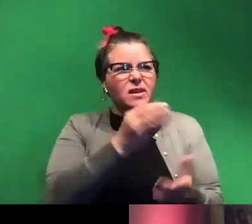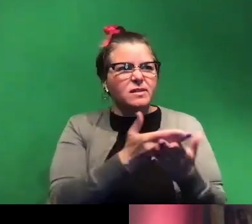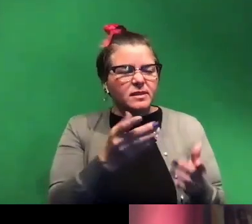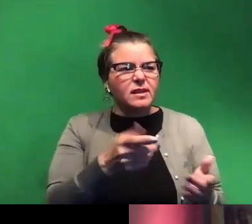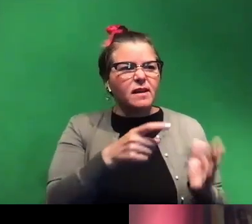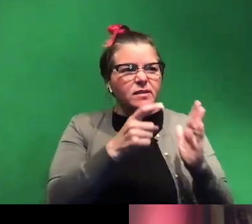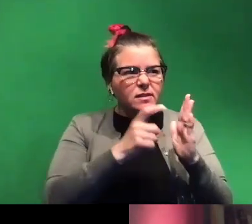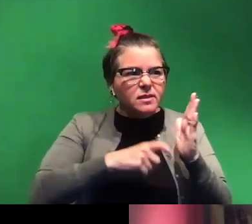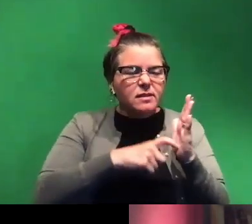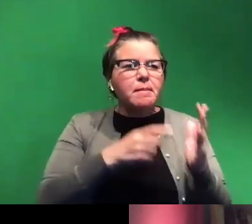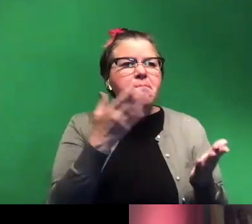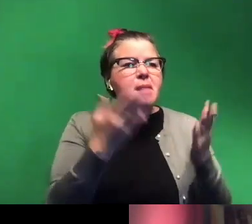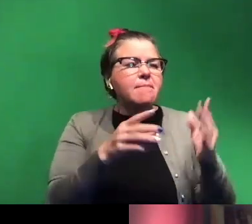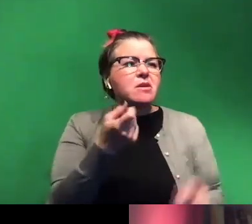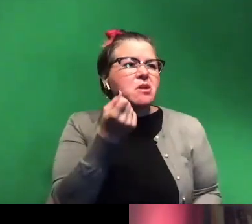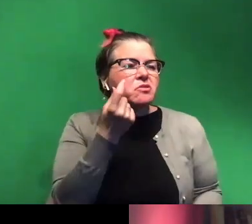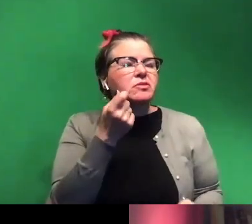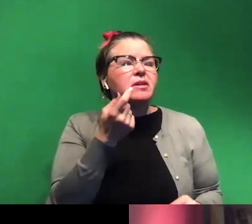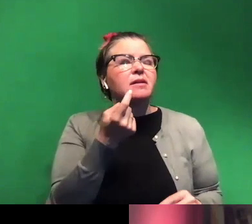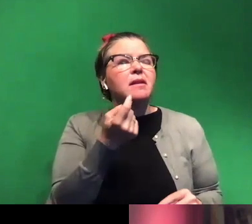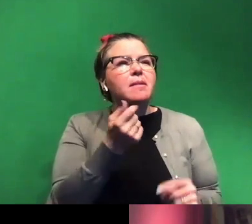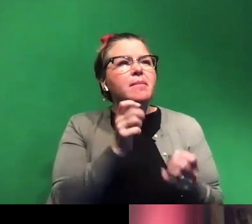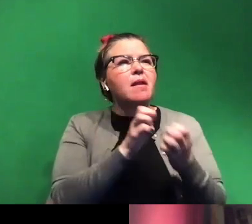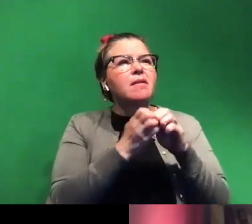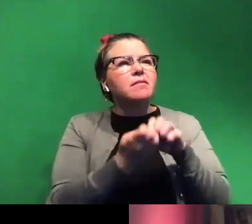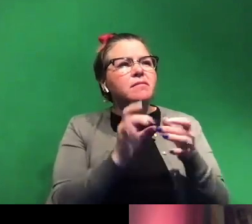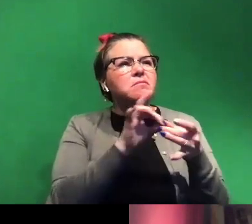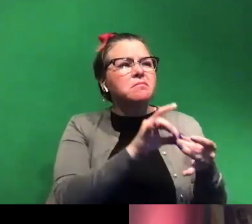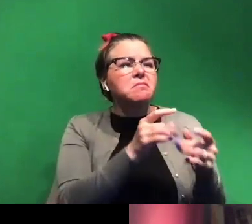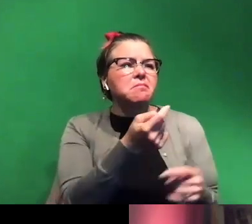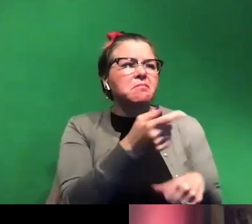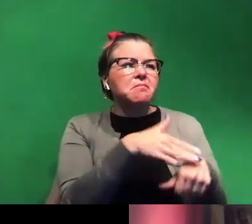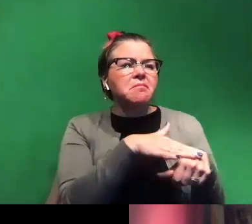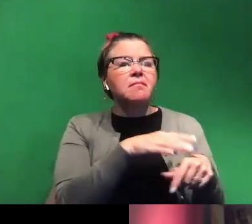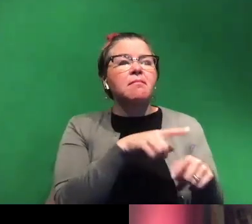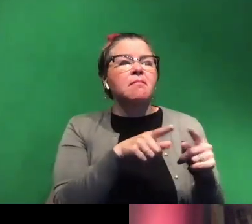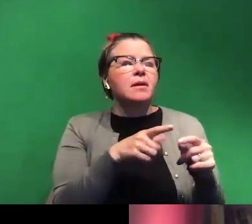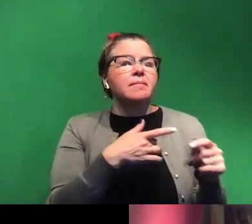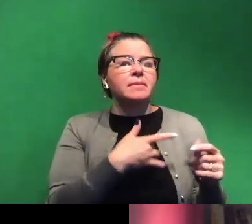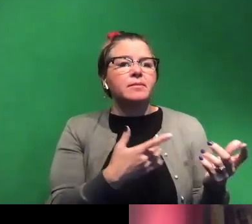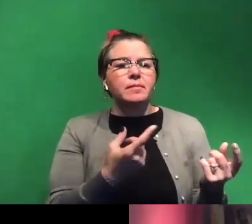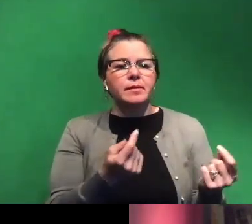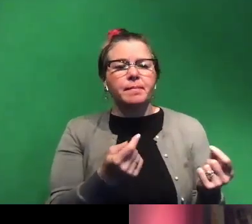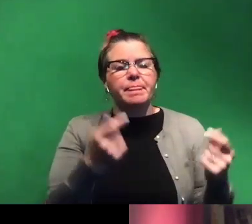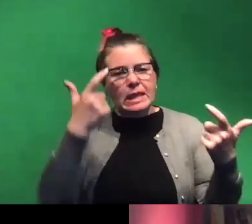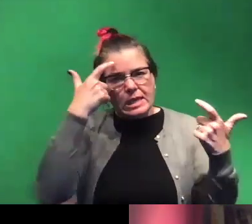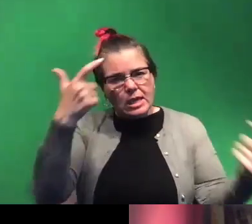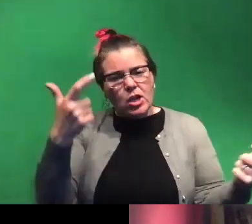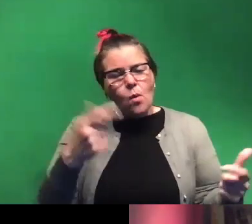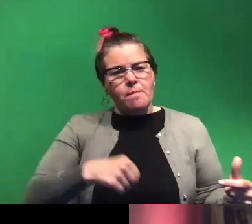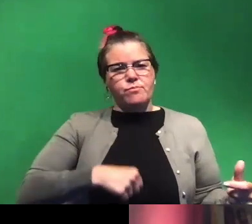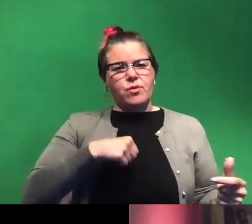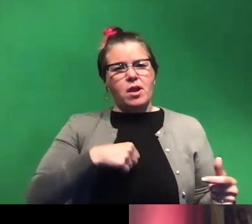up, maybe understand something about the evolutionary interconnections. But a lot of it was kind of, there's a lot of ego and a lot of pride and a